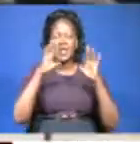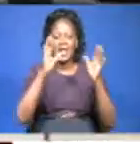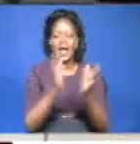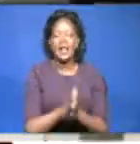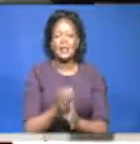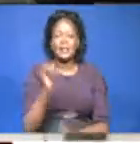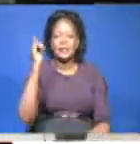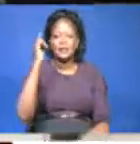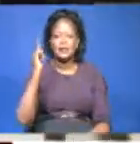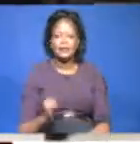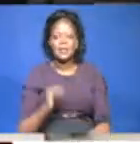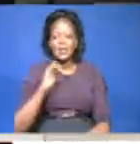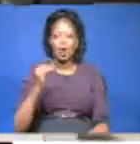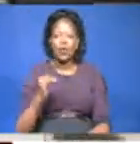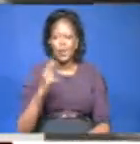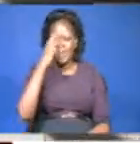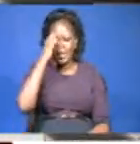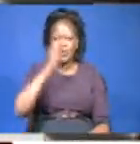County.